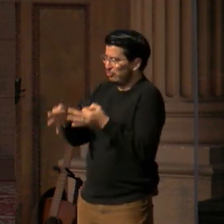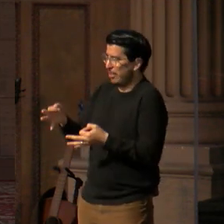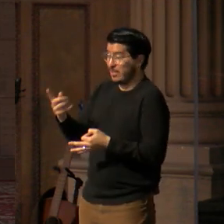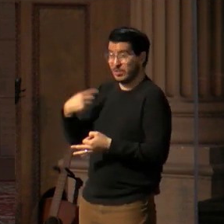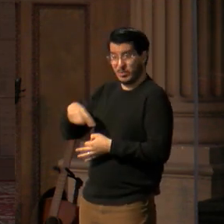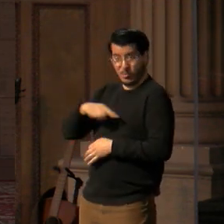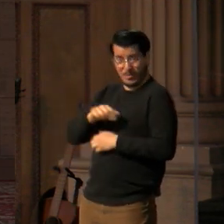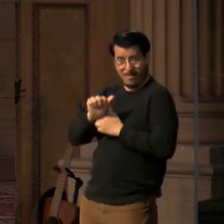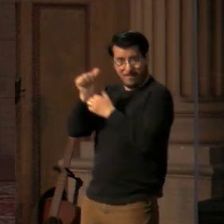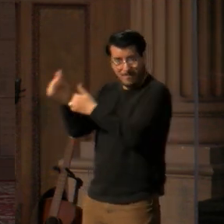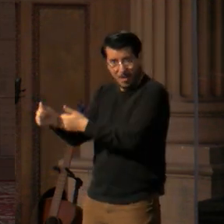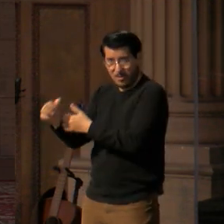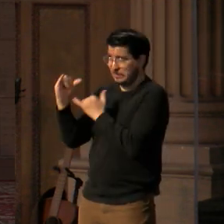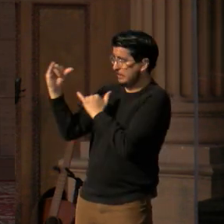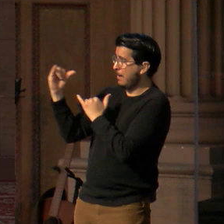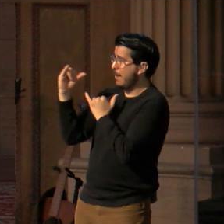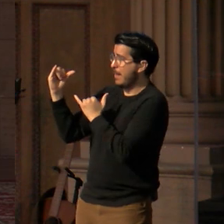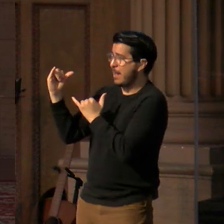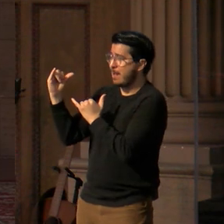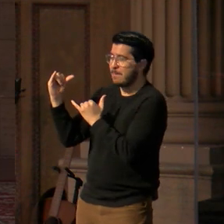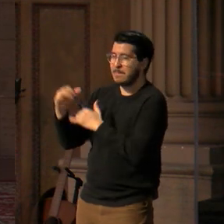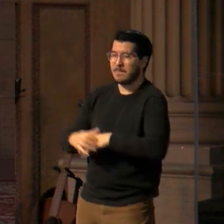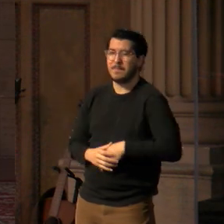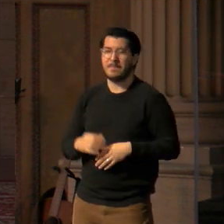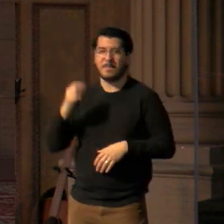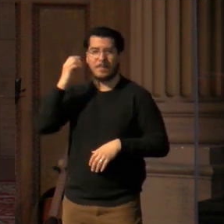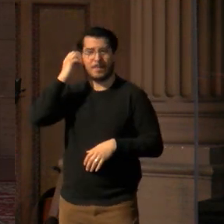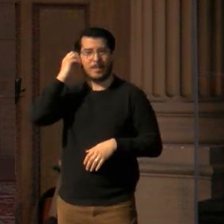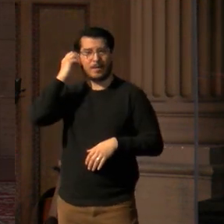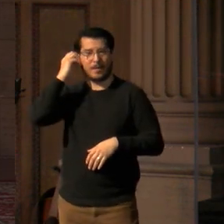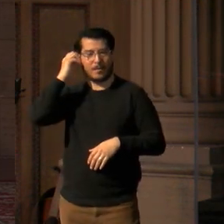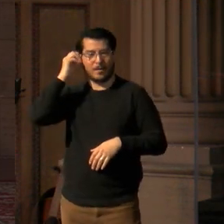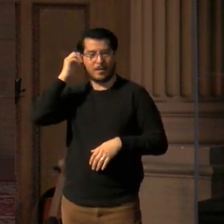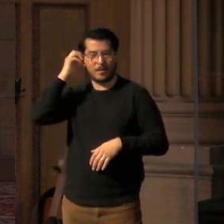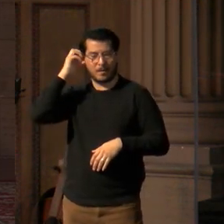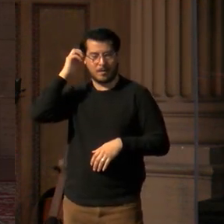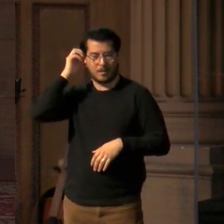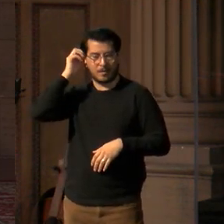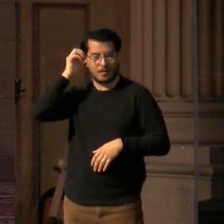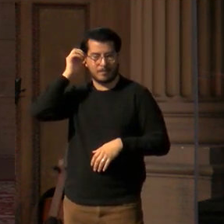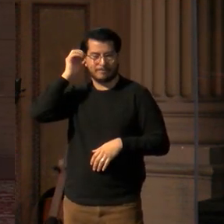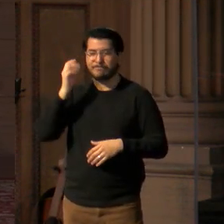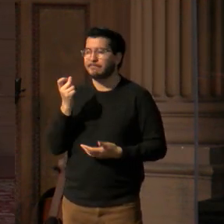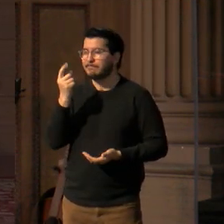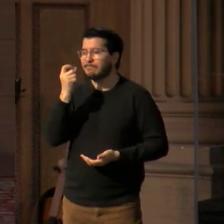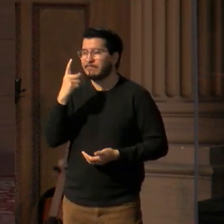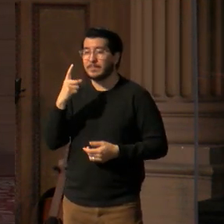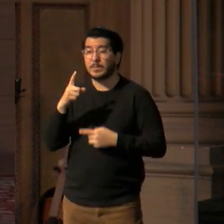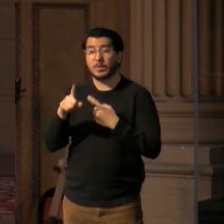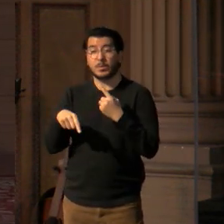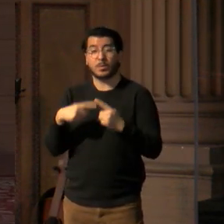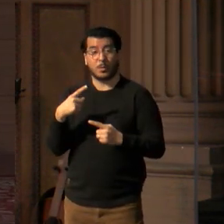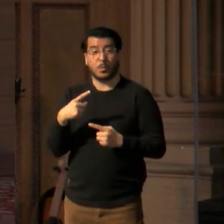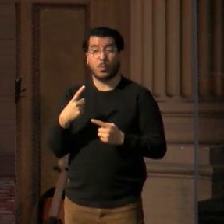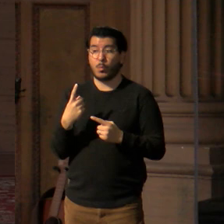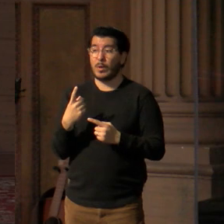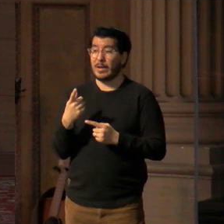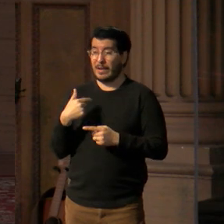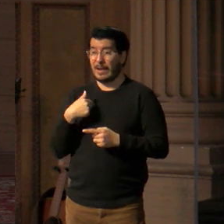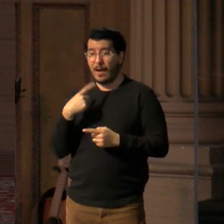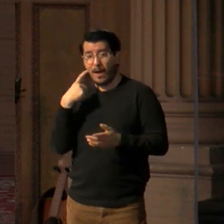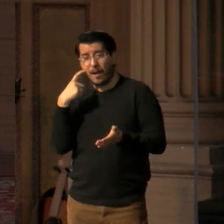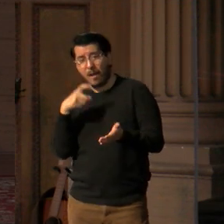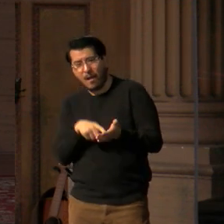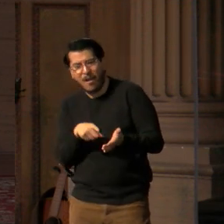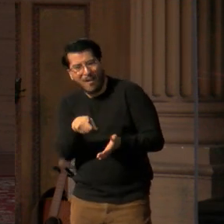And we don't want to do that because we don't want to be fooled. And we know that if I point out something good in you, there's a decent chance that a couple years from now,